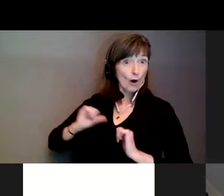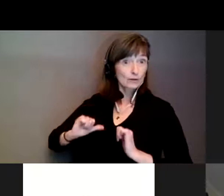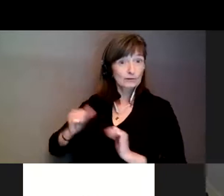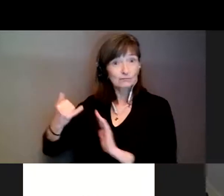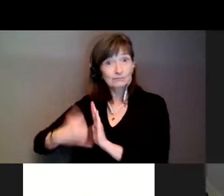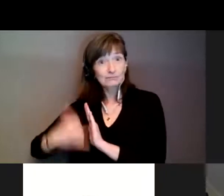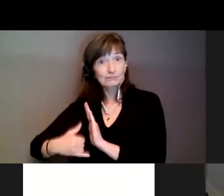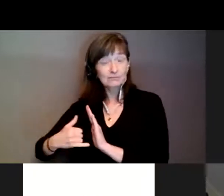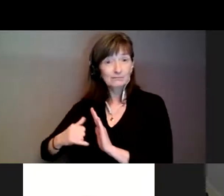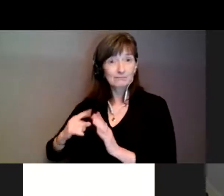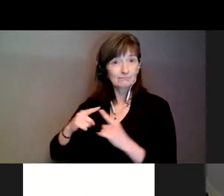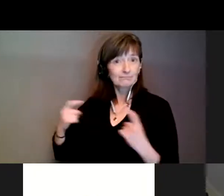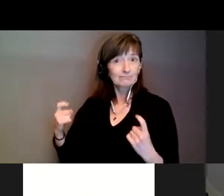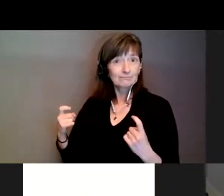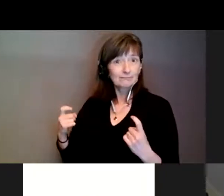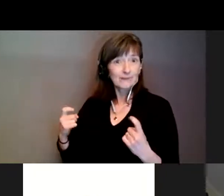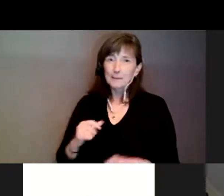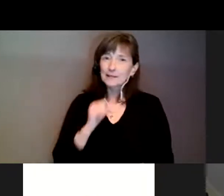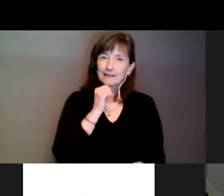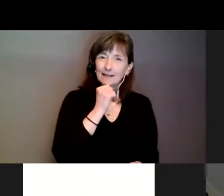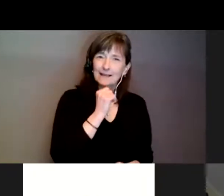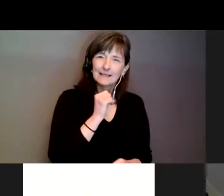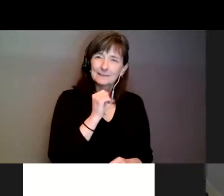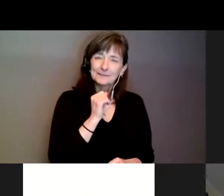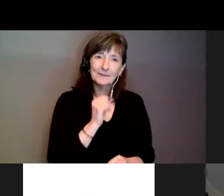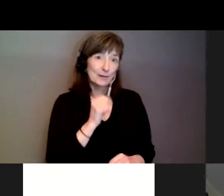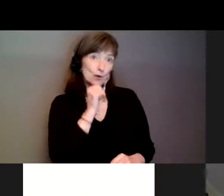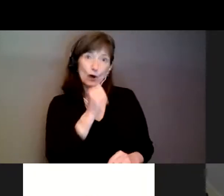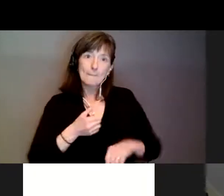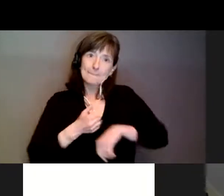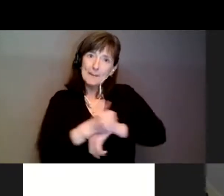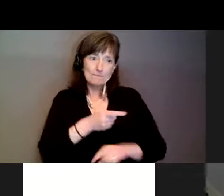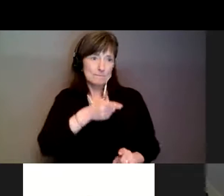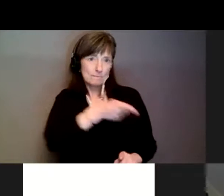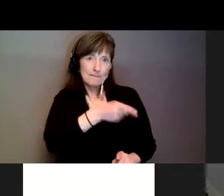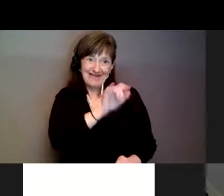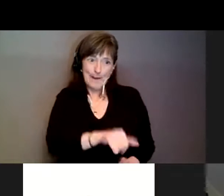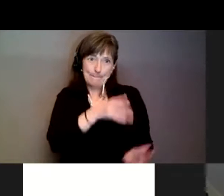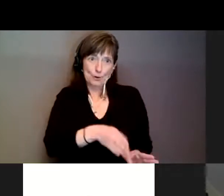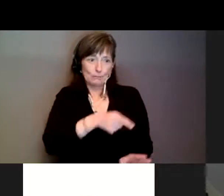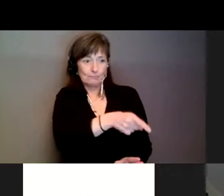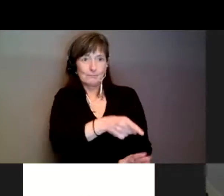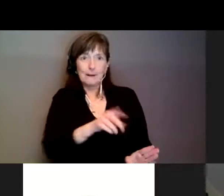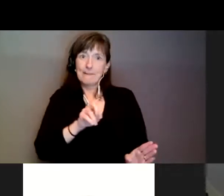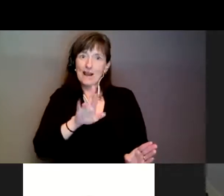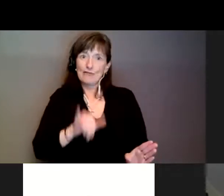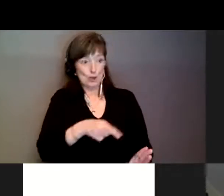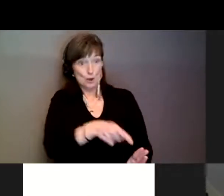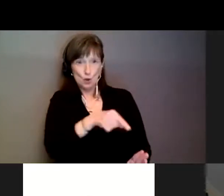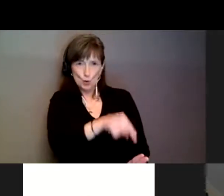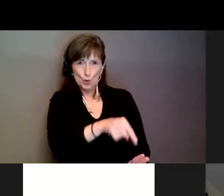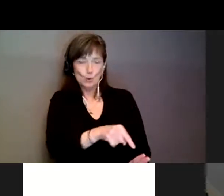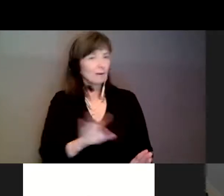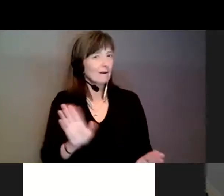about Mary and what happened to Mary. We can objectively talk about what